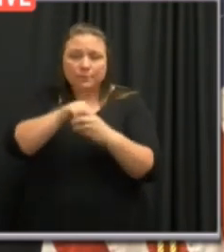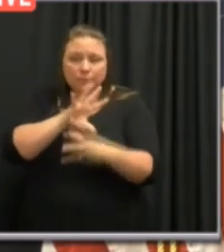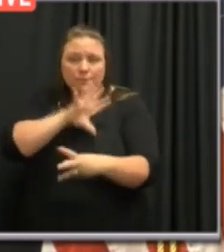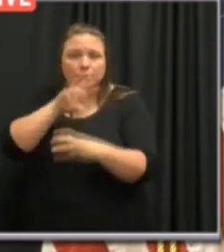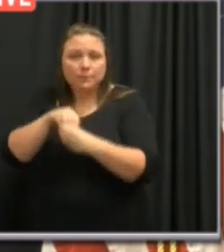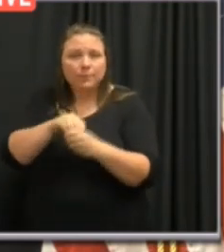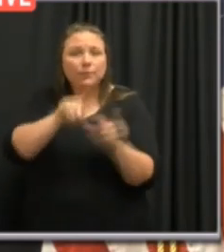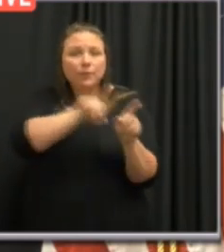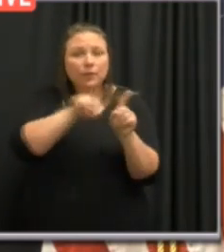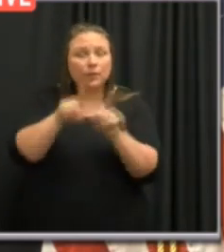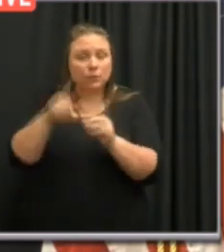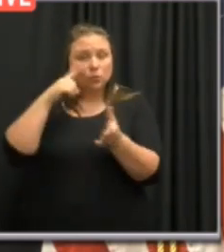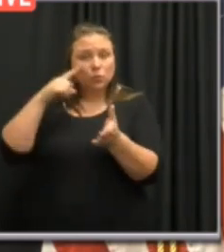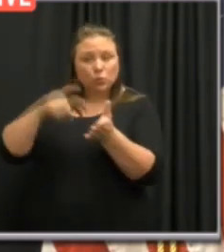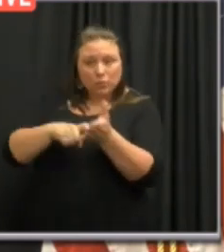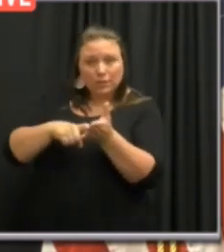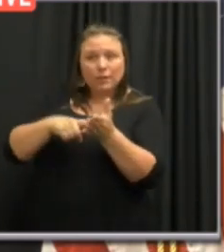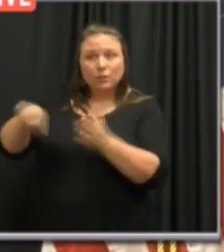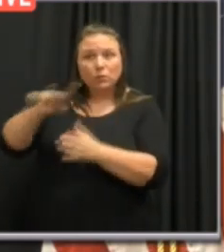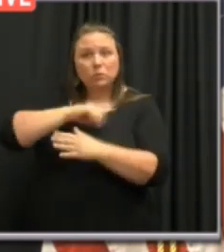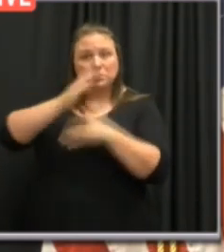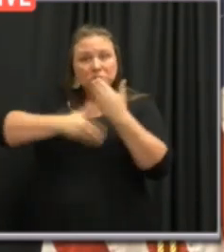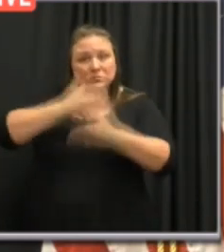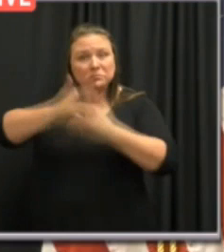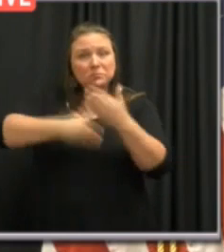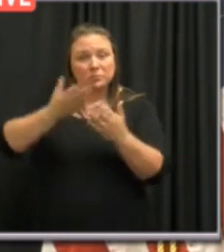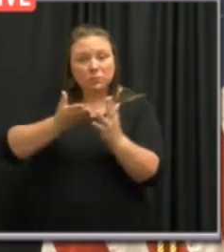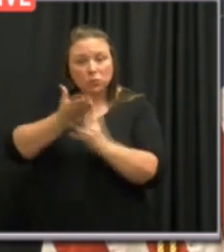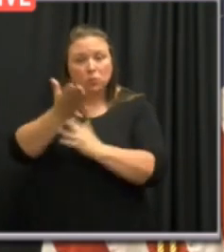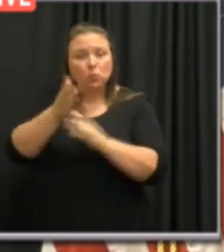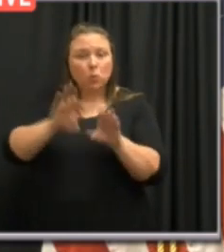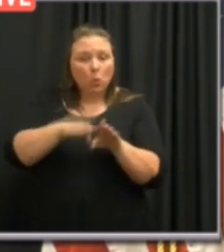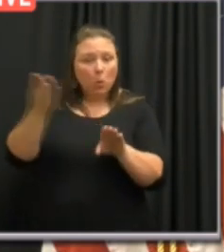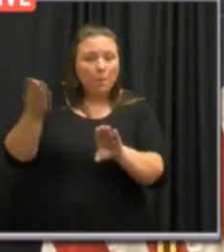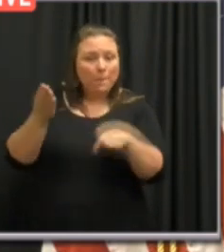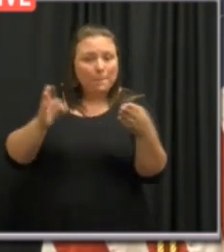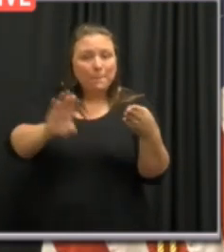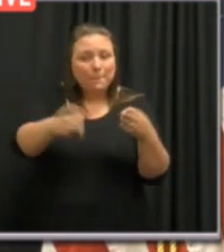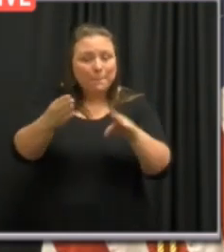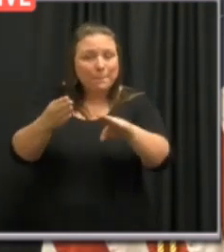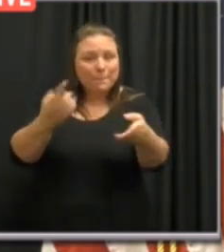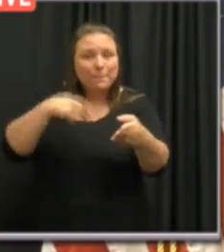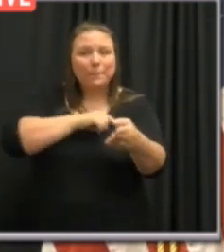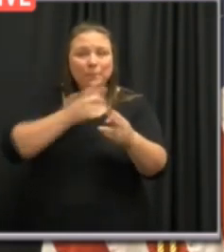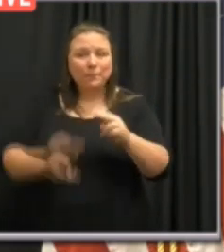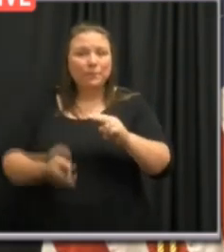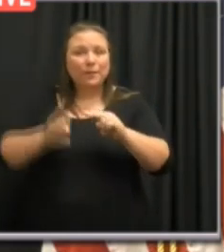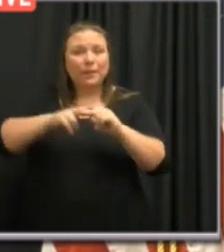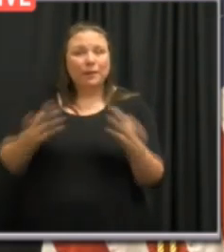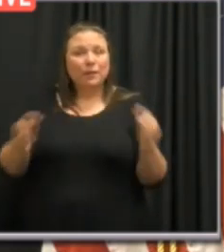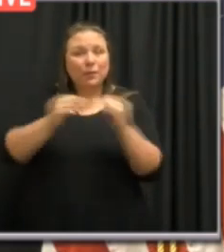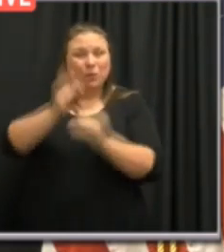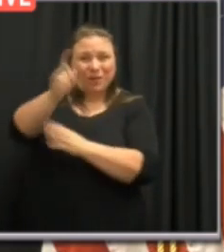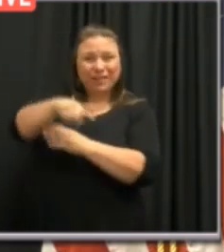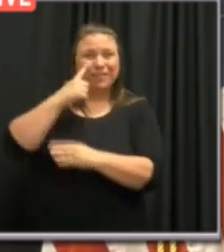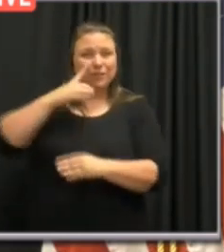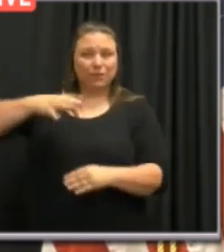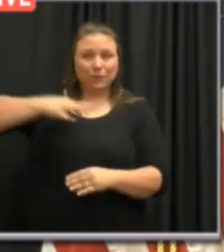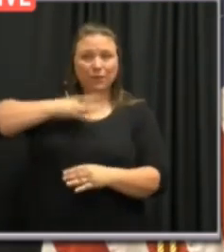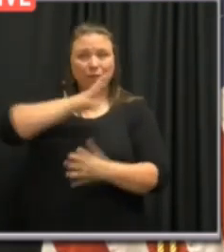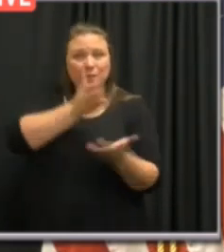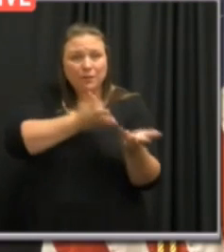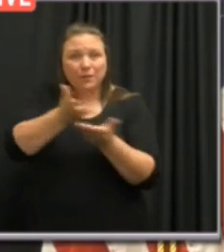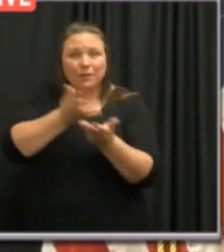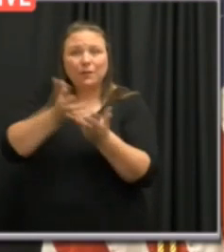We also recognize that as we move through the reopening phases, we will have an increased need for volunteers to engage